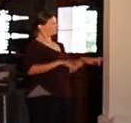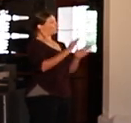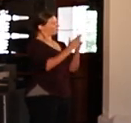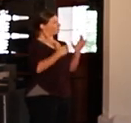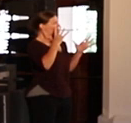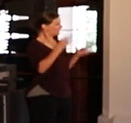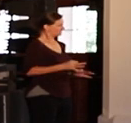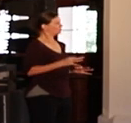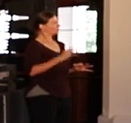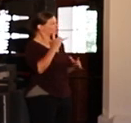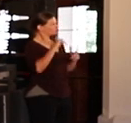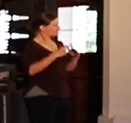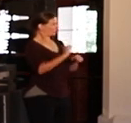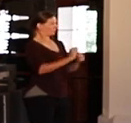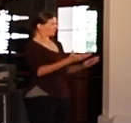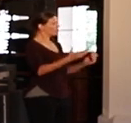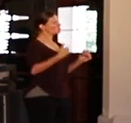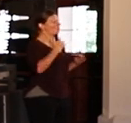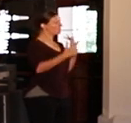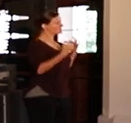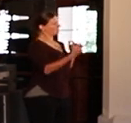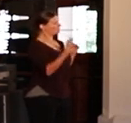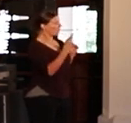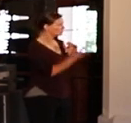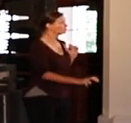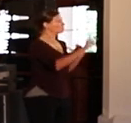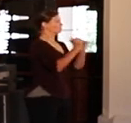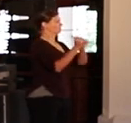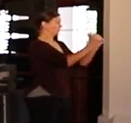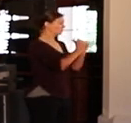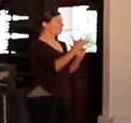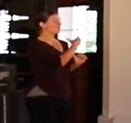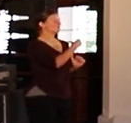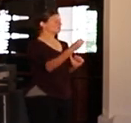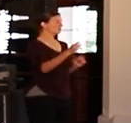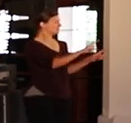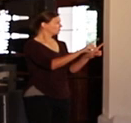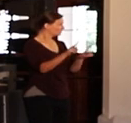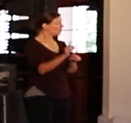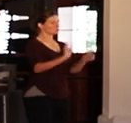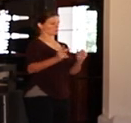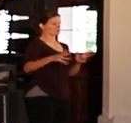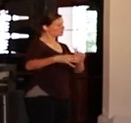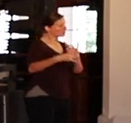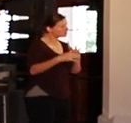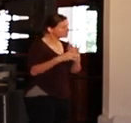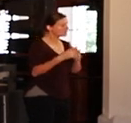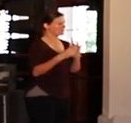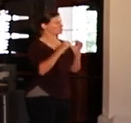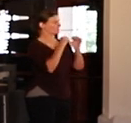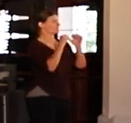well. So I look forward to our journey together. Also, people mentioned the importance